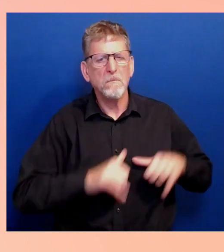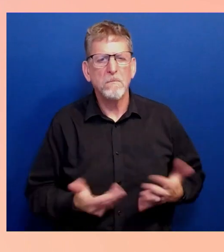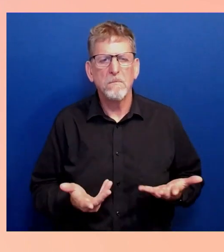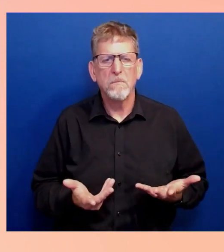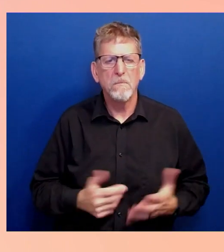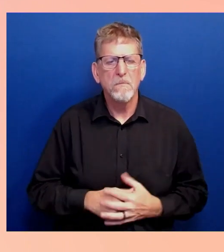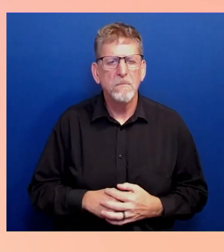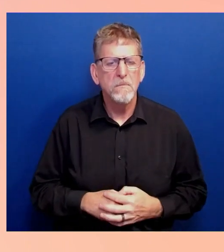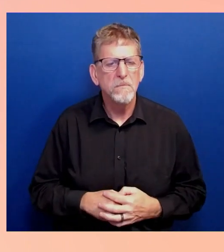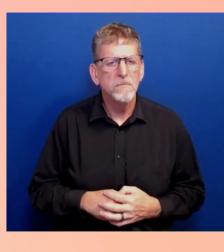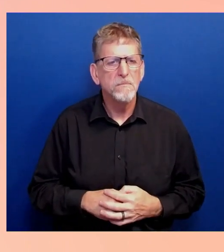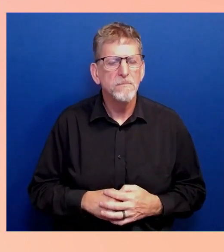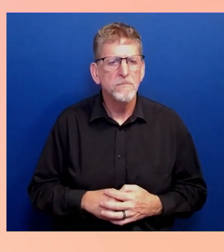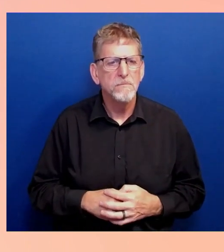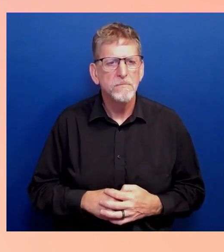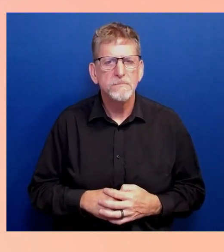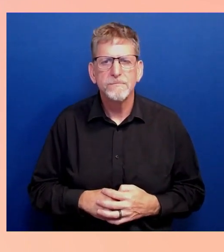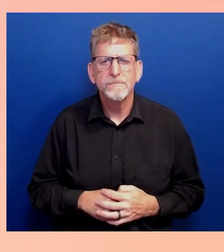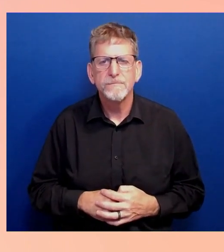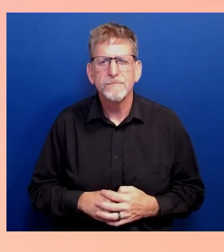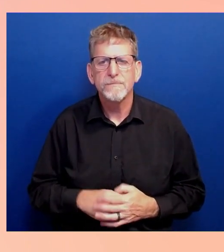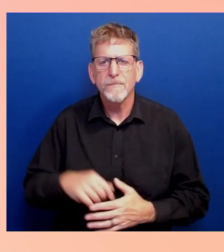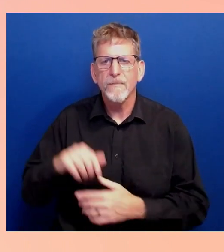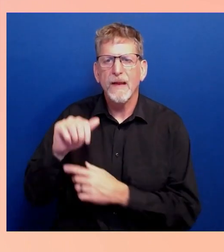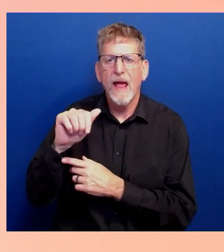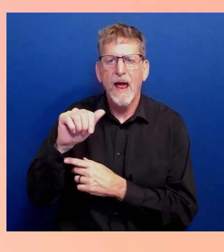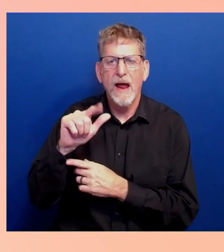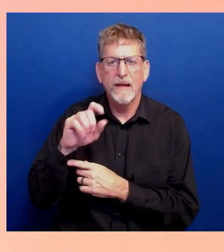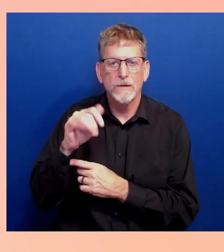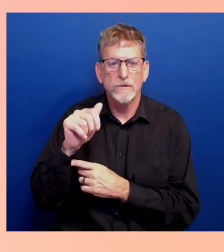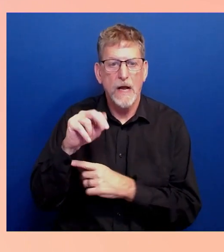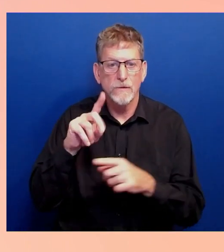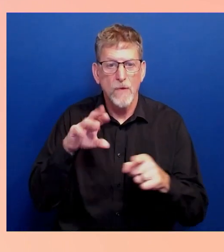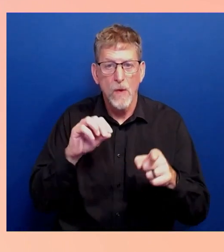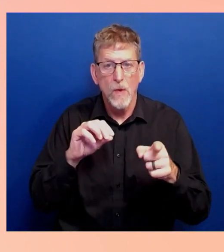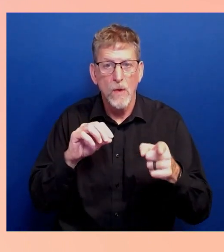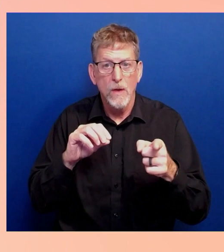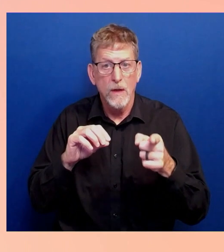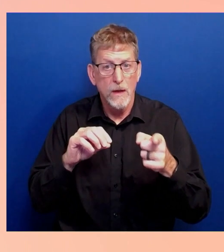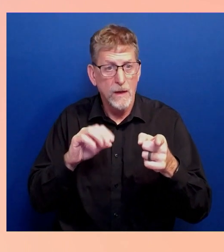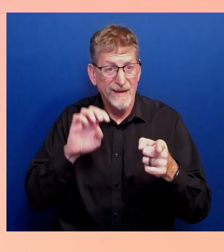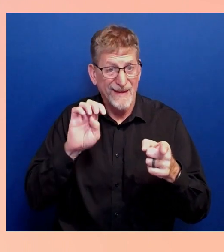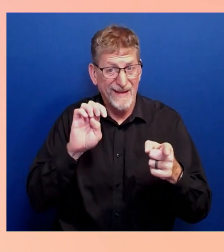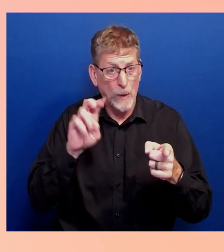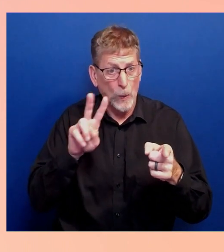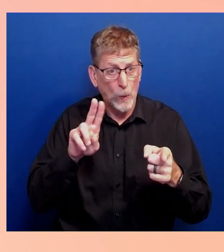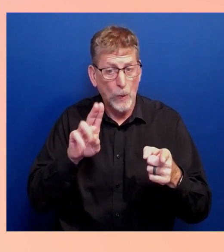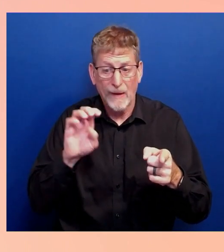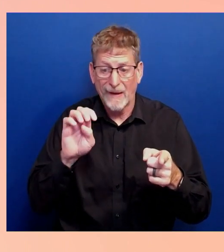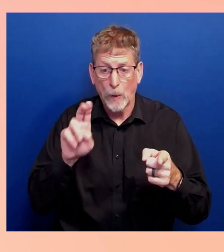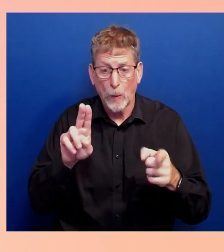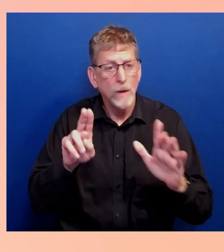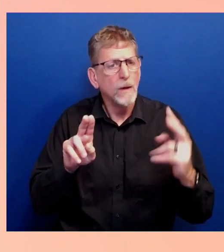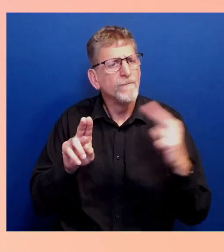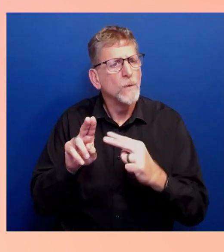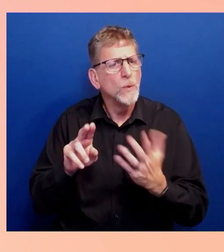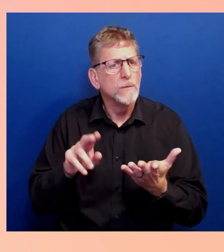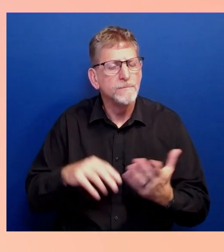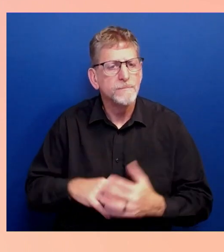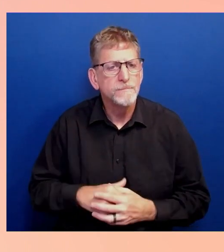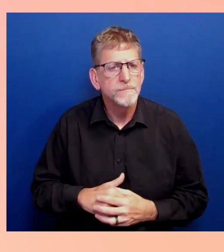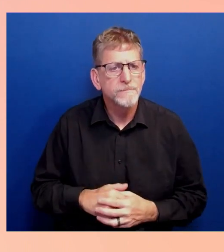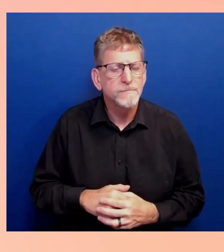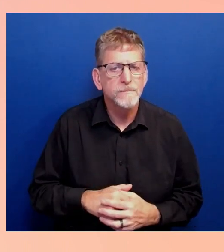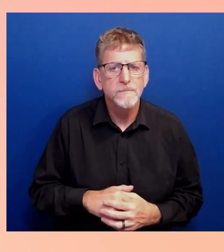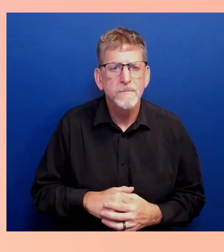Alejandro, any EU perspective on voting? Yes. Actually, this is one of my. I get really passionate about